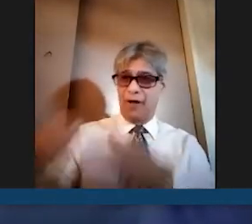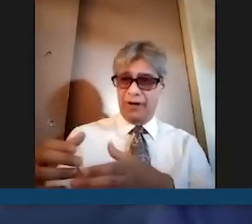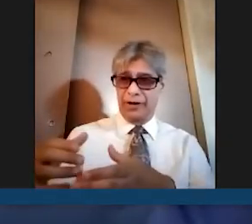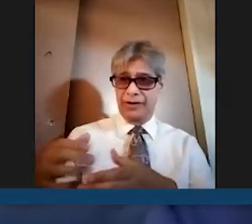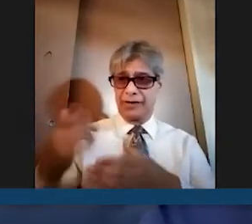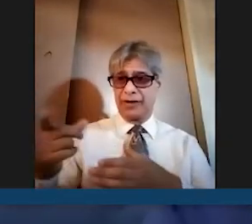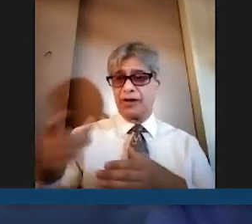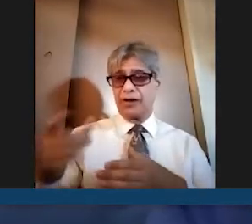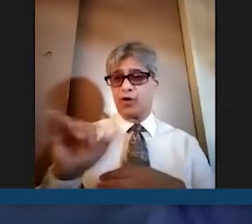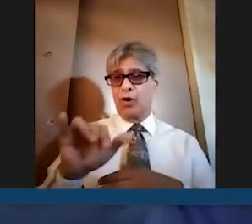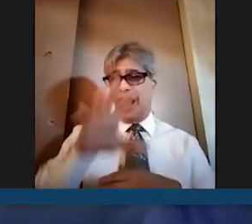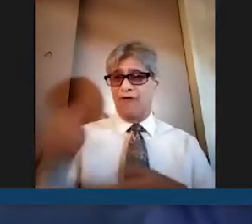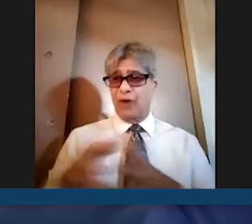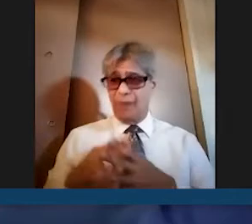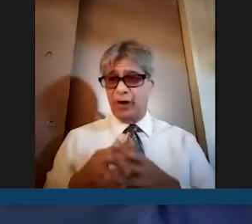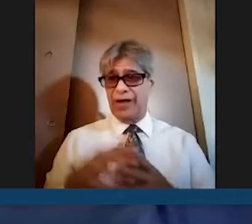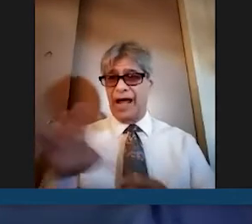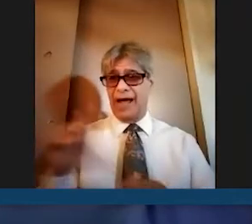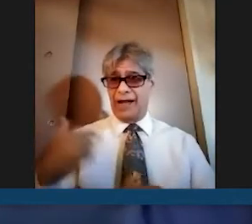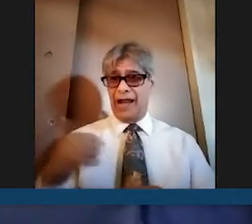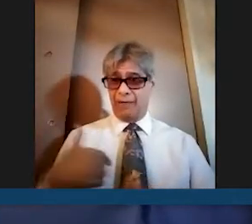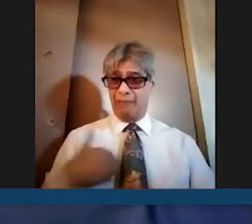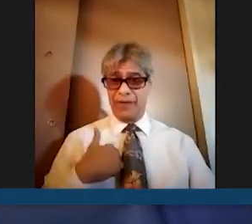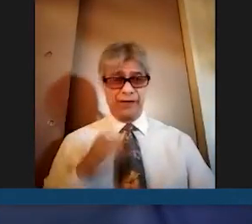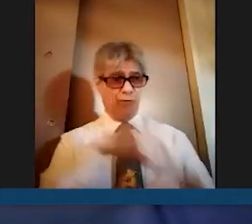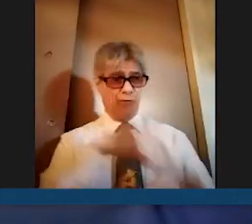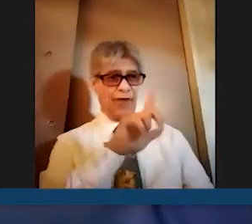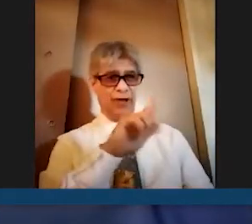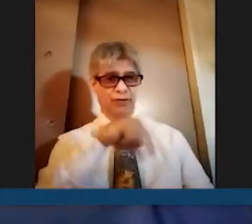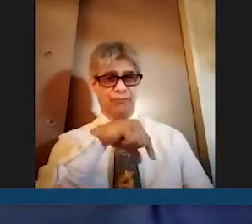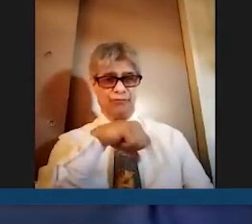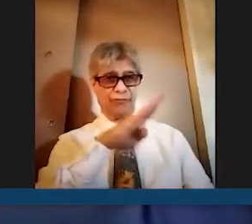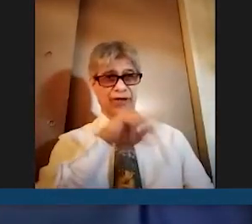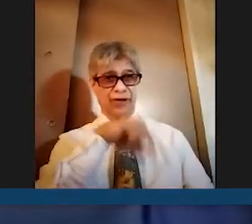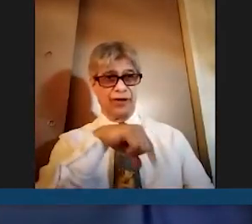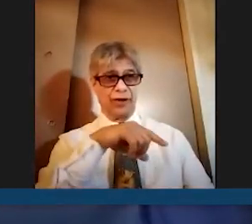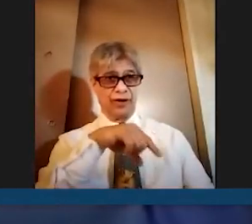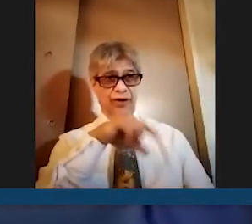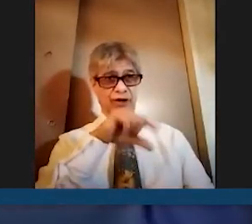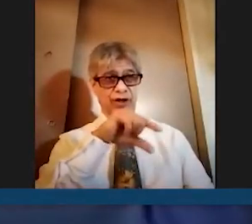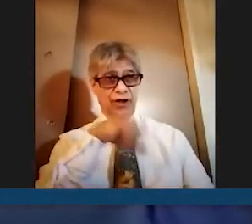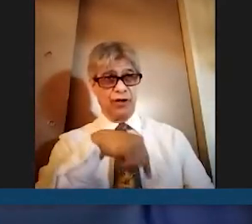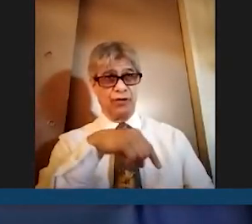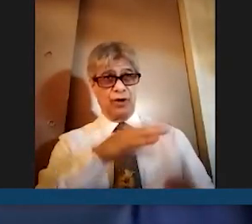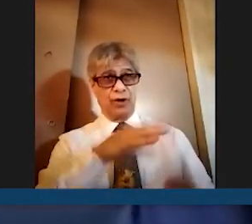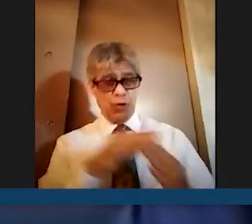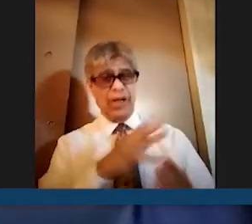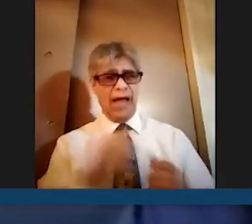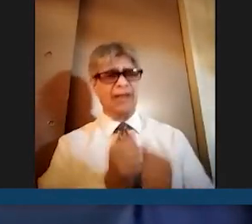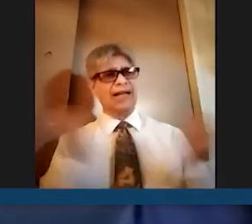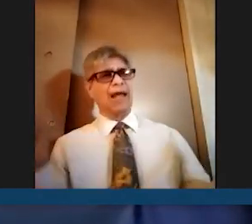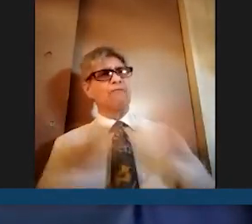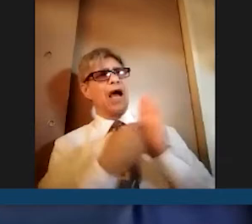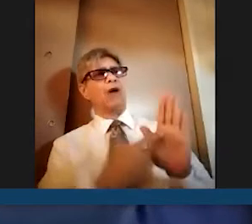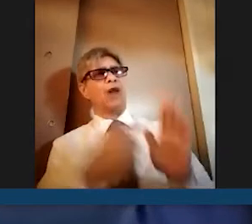and like unlike me, is a member of the LGBTQ community. And he recently came out last year, and it was a big deal.